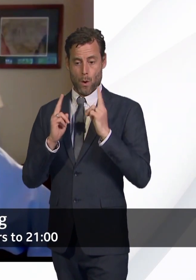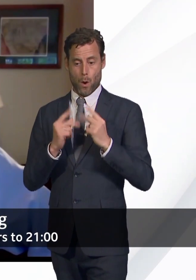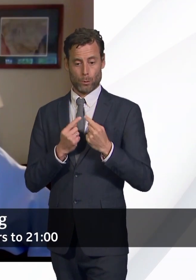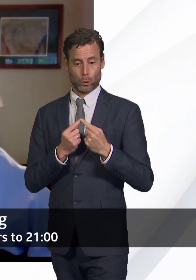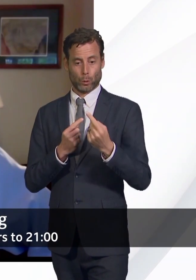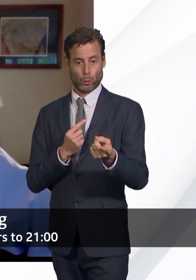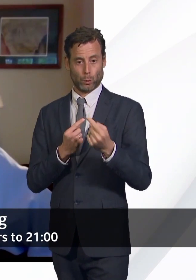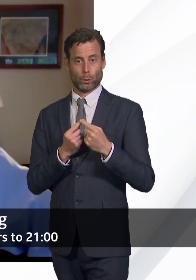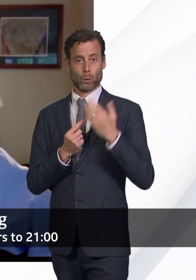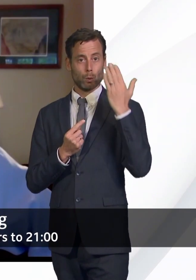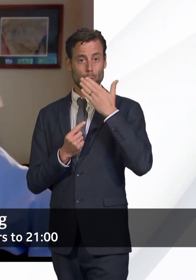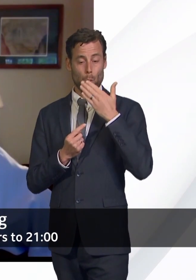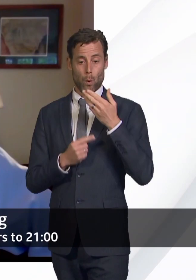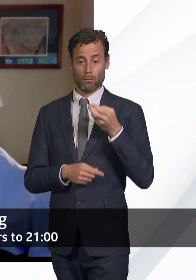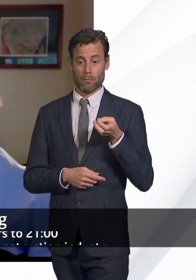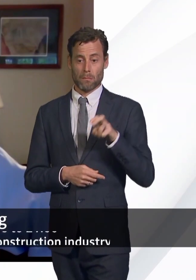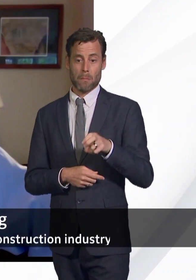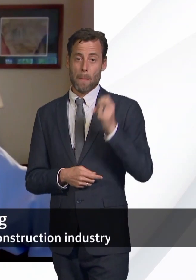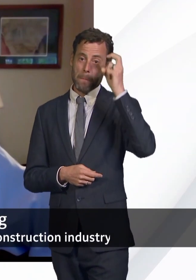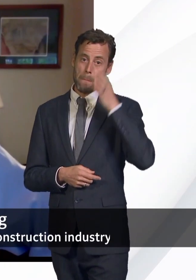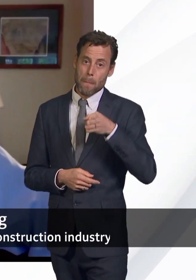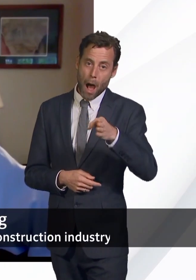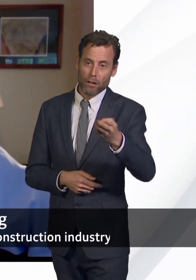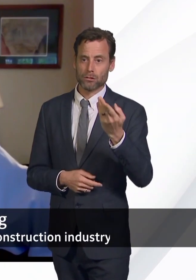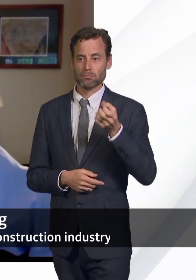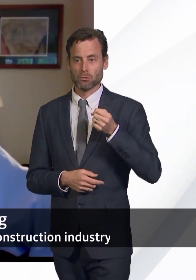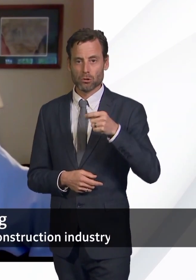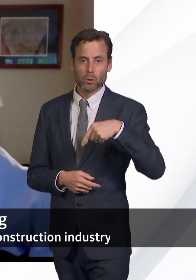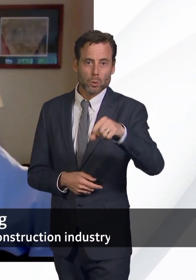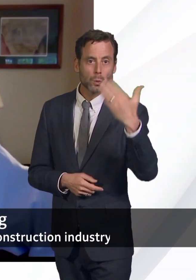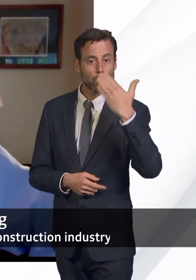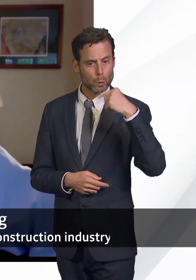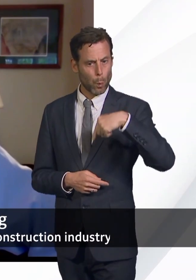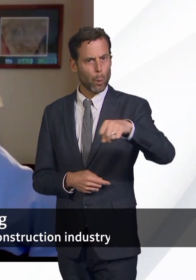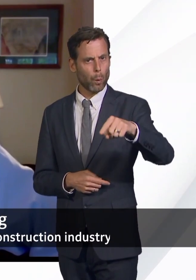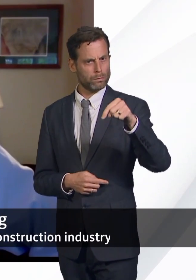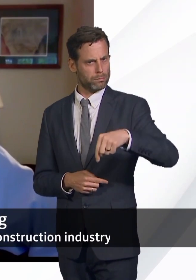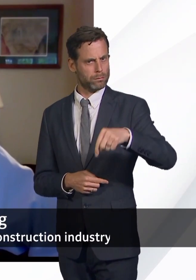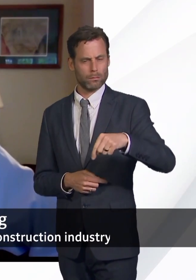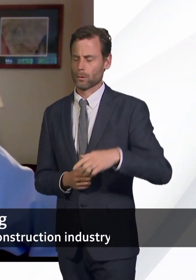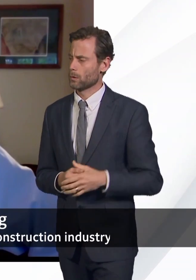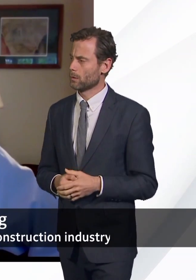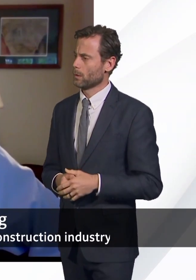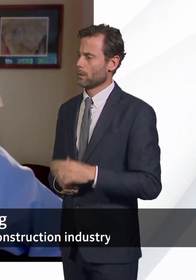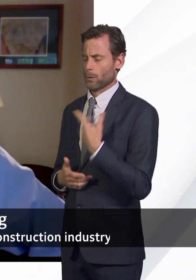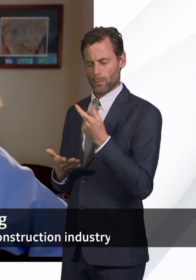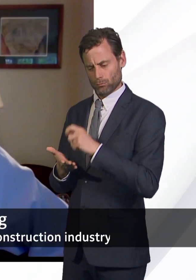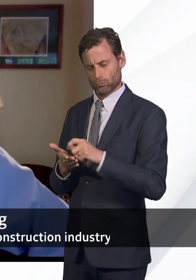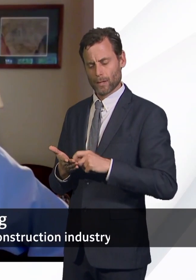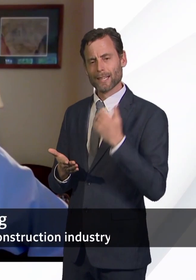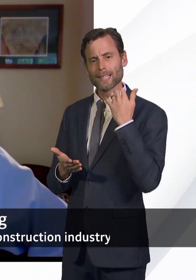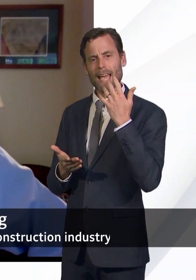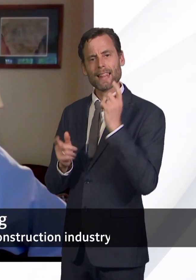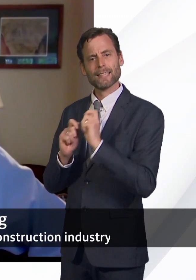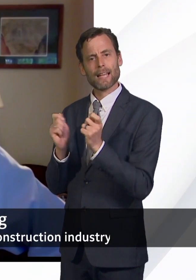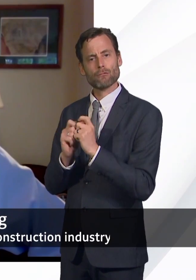public transport or by car. And just a question for you, Secretary of State. We reported in the Daily Telegraph this morning that the Treasury is working